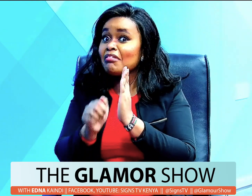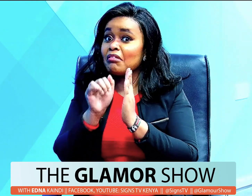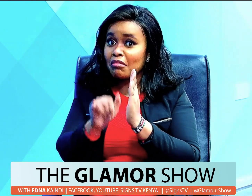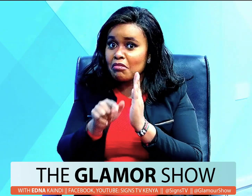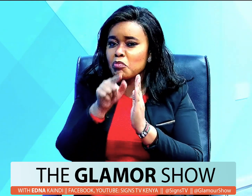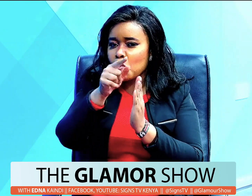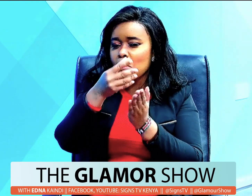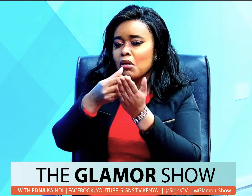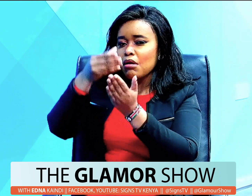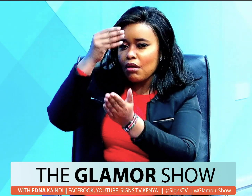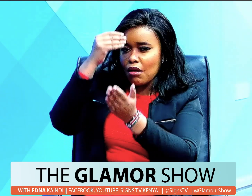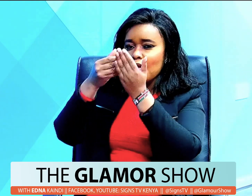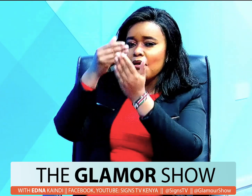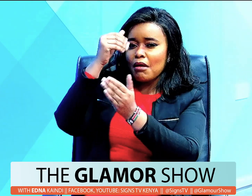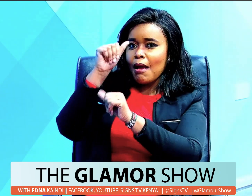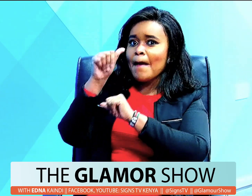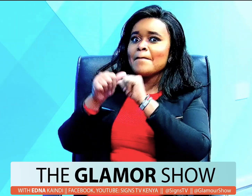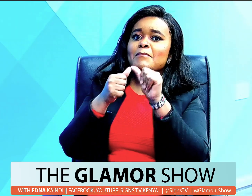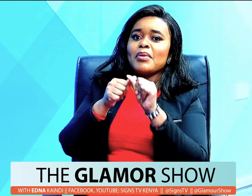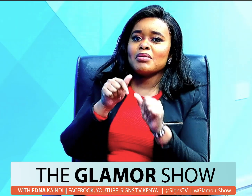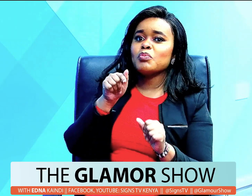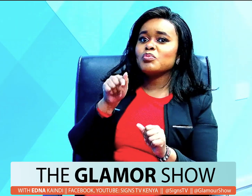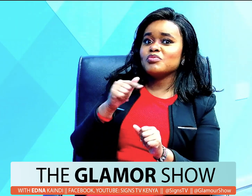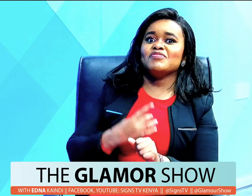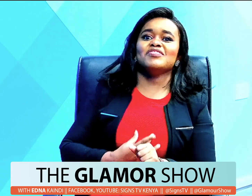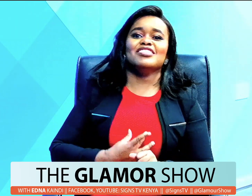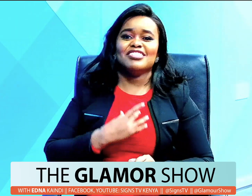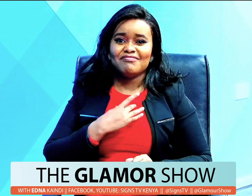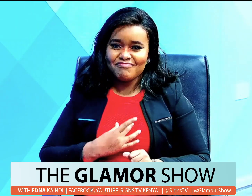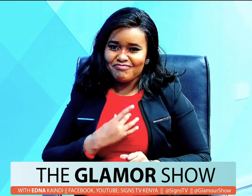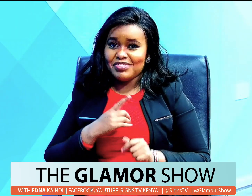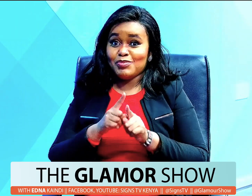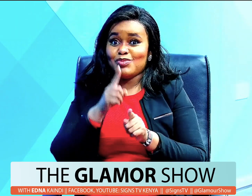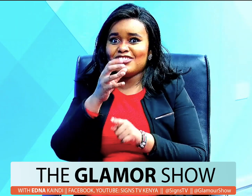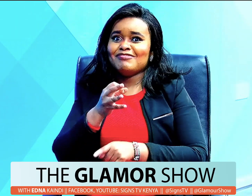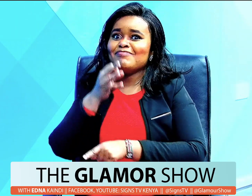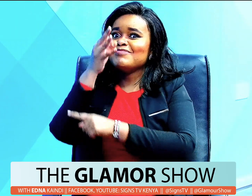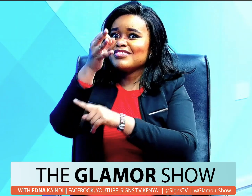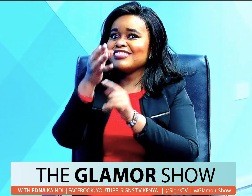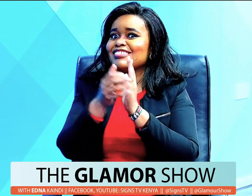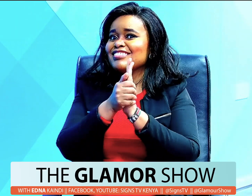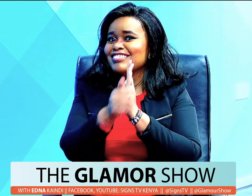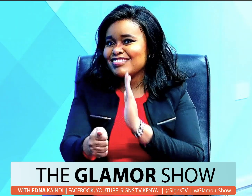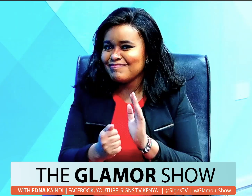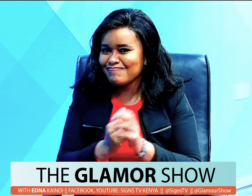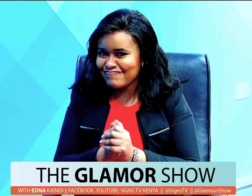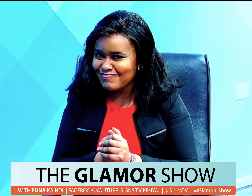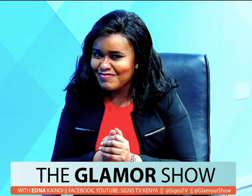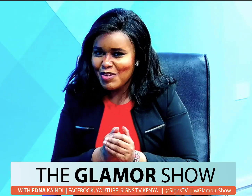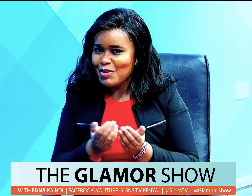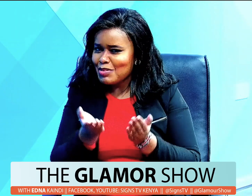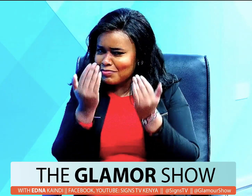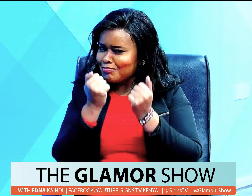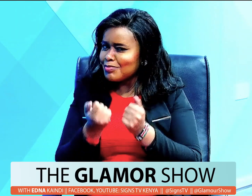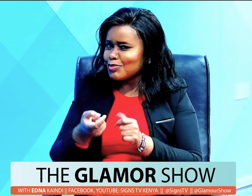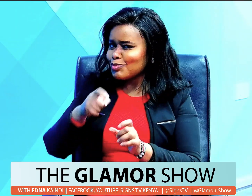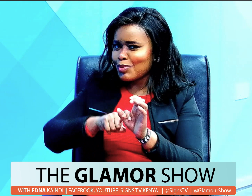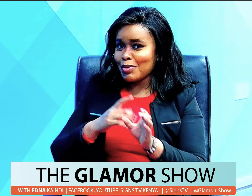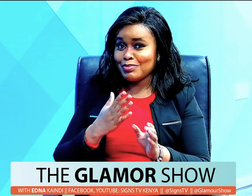models, makeup, anything to do with beauty. You get to find all that, and you get to learn a lot from